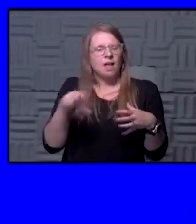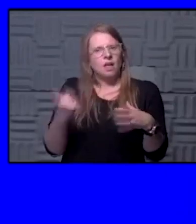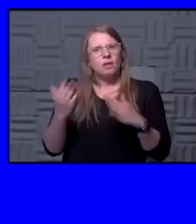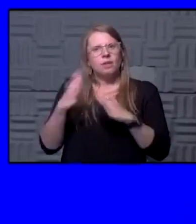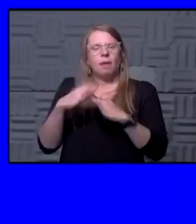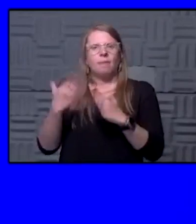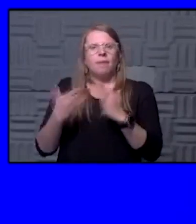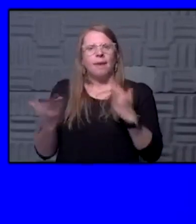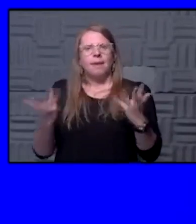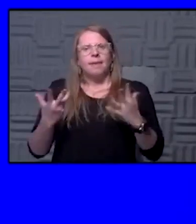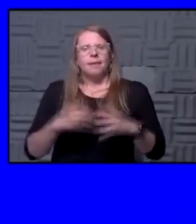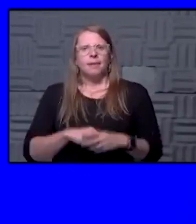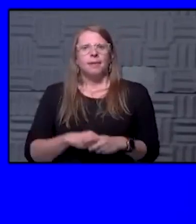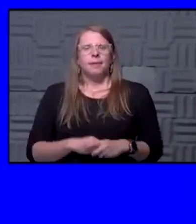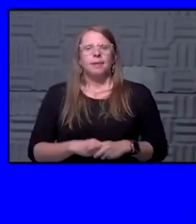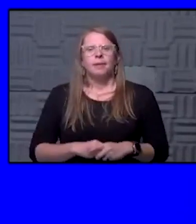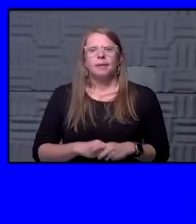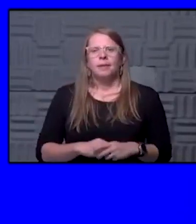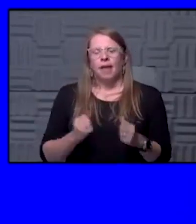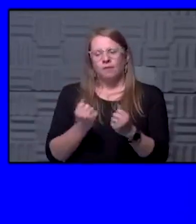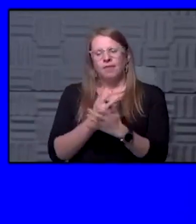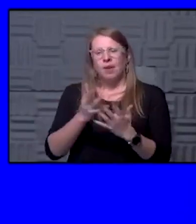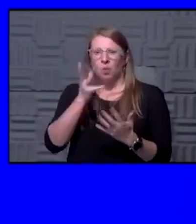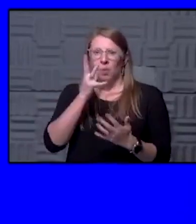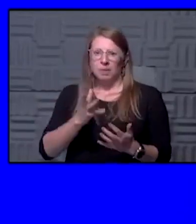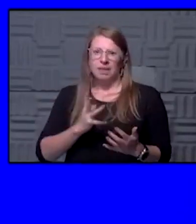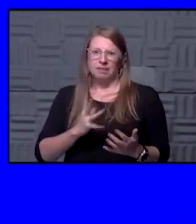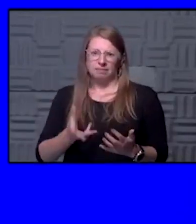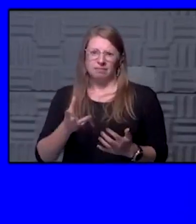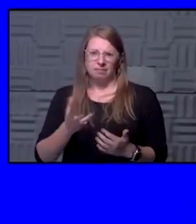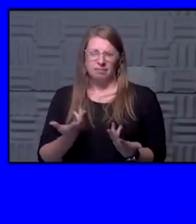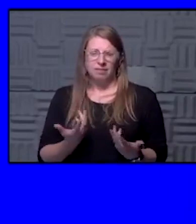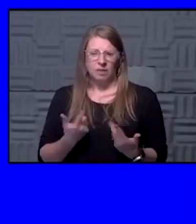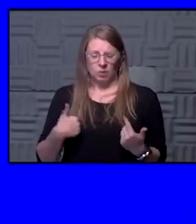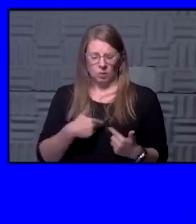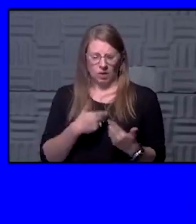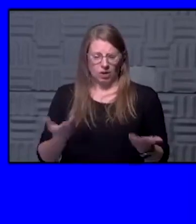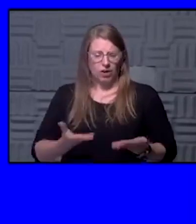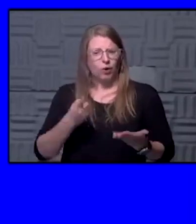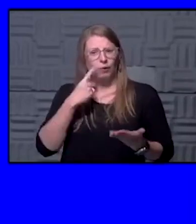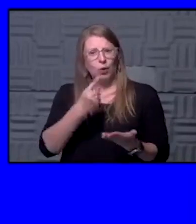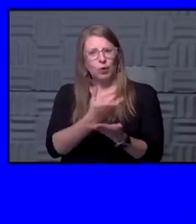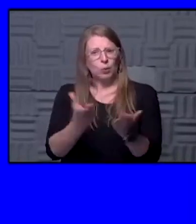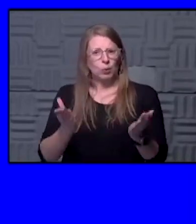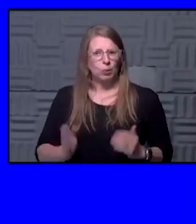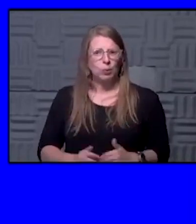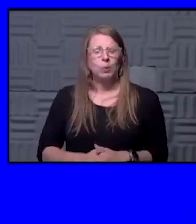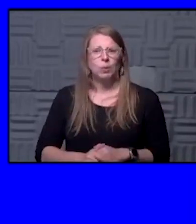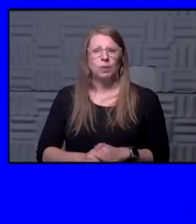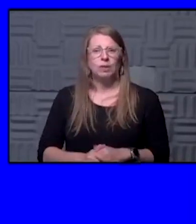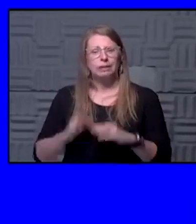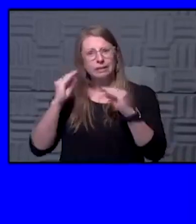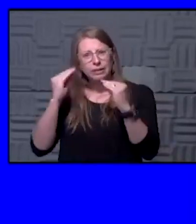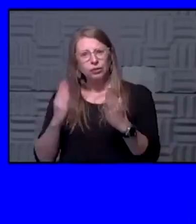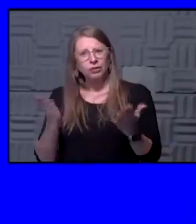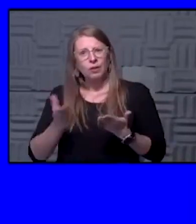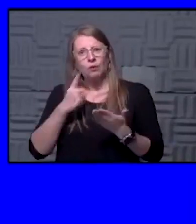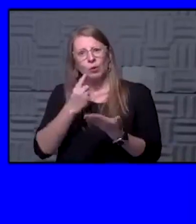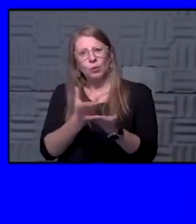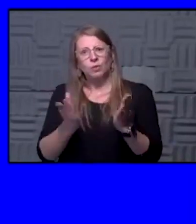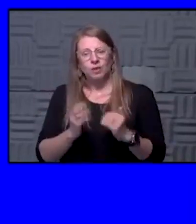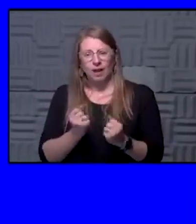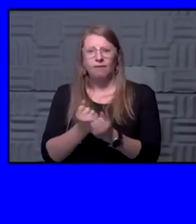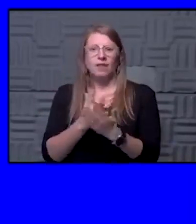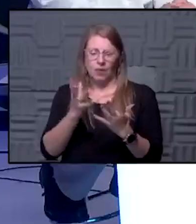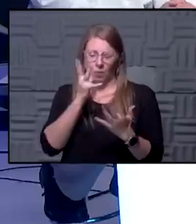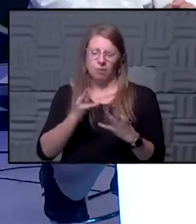biggest thing is that everything will be okay. We are here for you. Your teachers are here for you. Everything